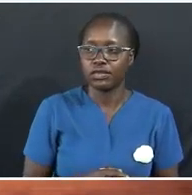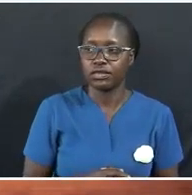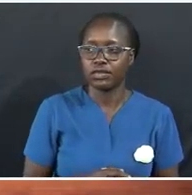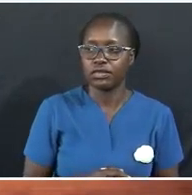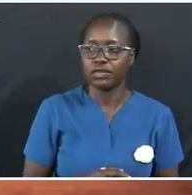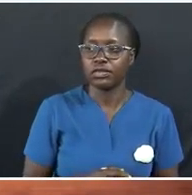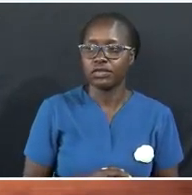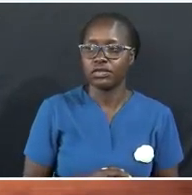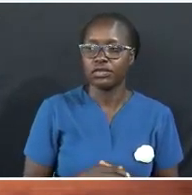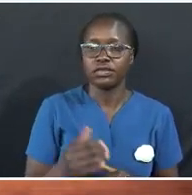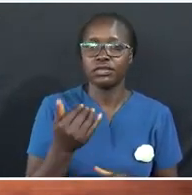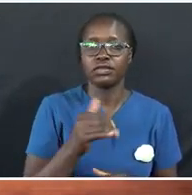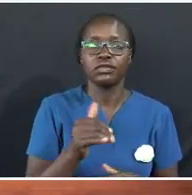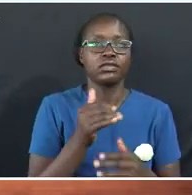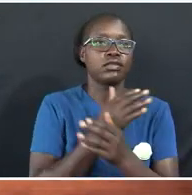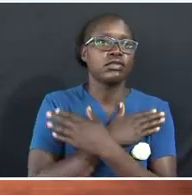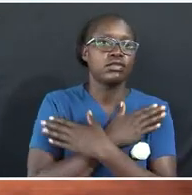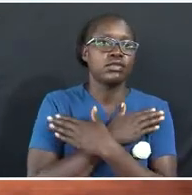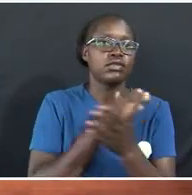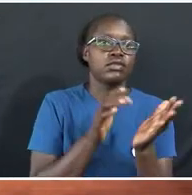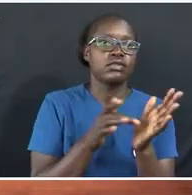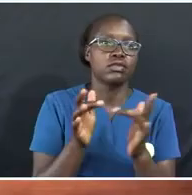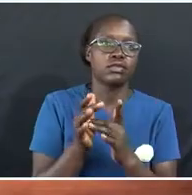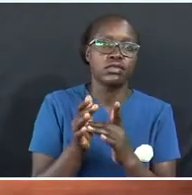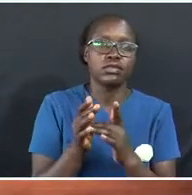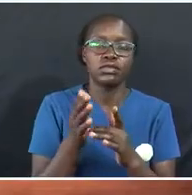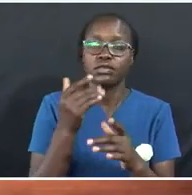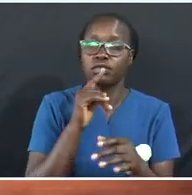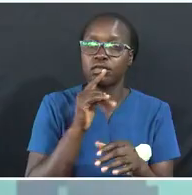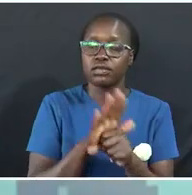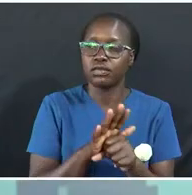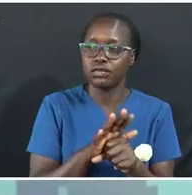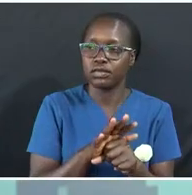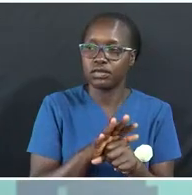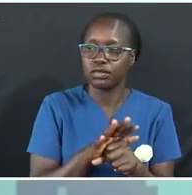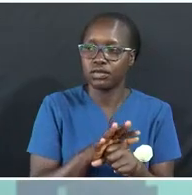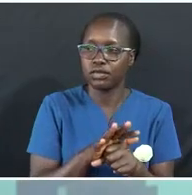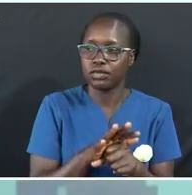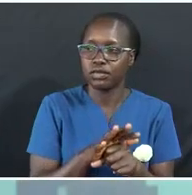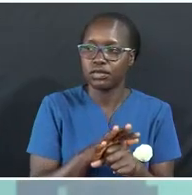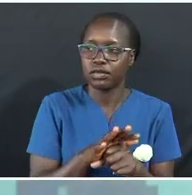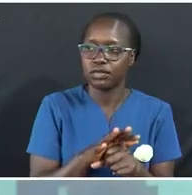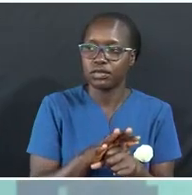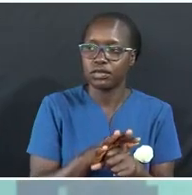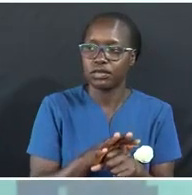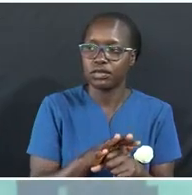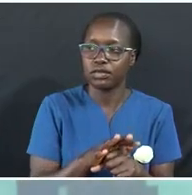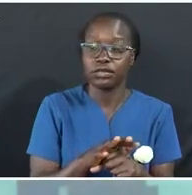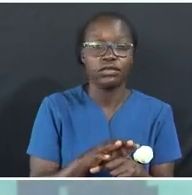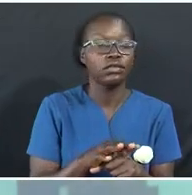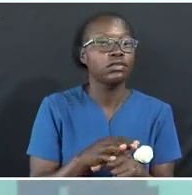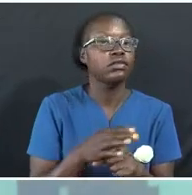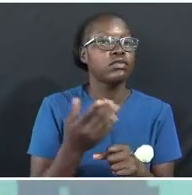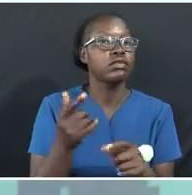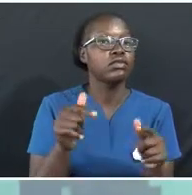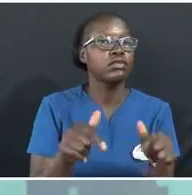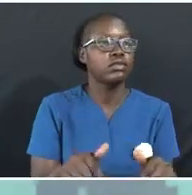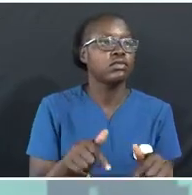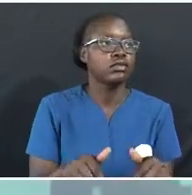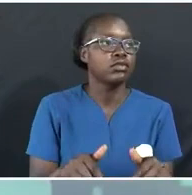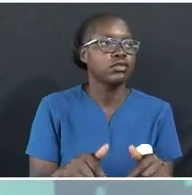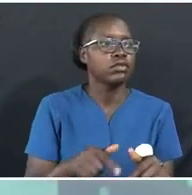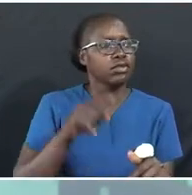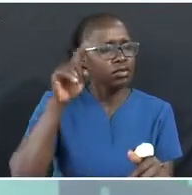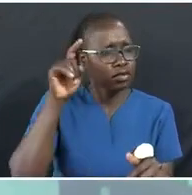Yes, you are friends of Jesus by promises. But then today, it must